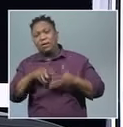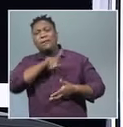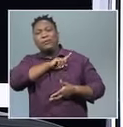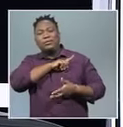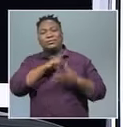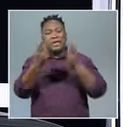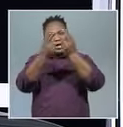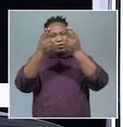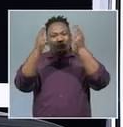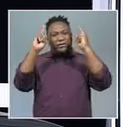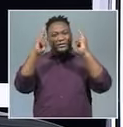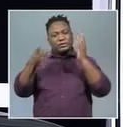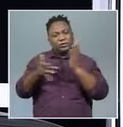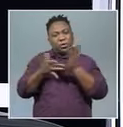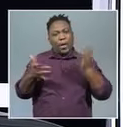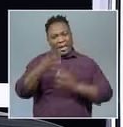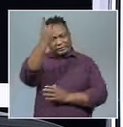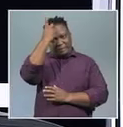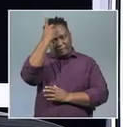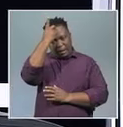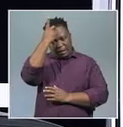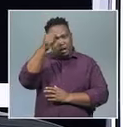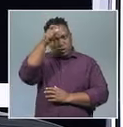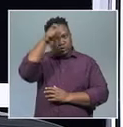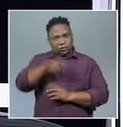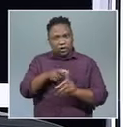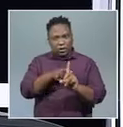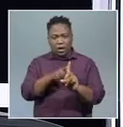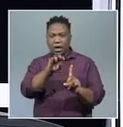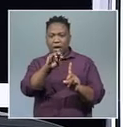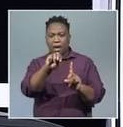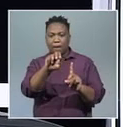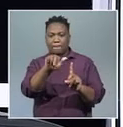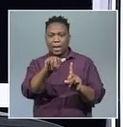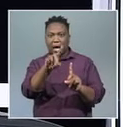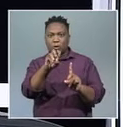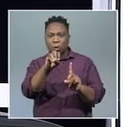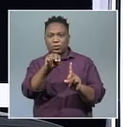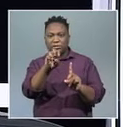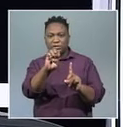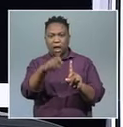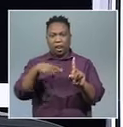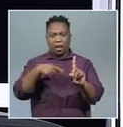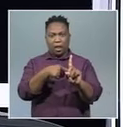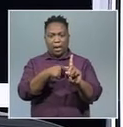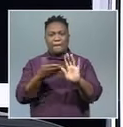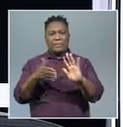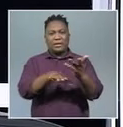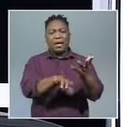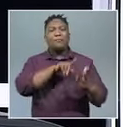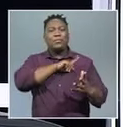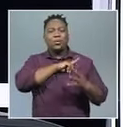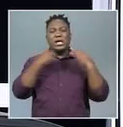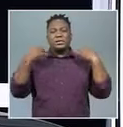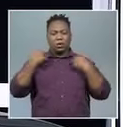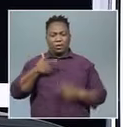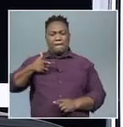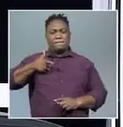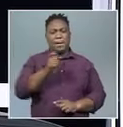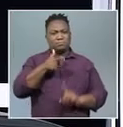was shot dead yesterday. Mlungisi Madonsela was killed during a protest at DUT's Steve Biko campus. Students